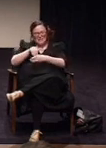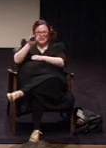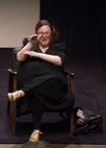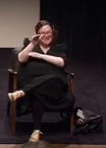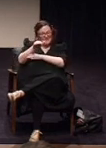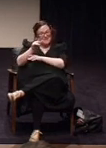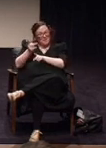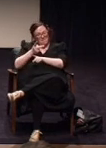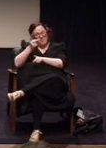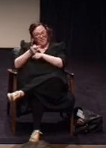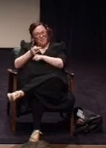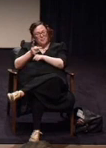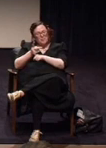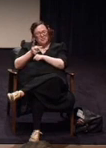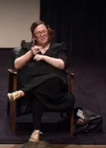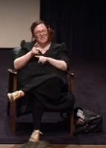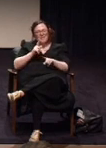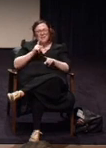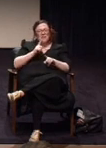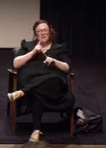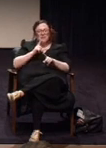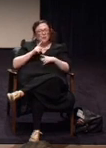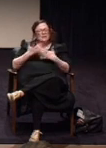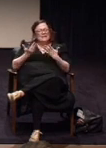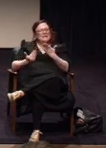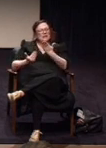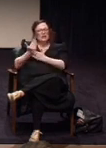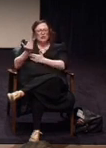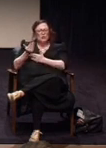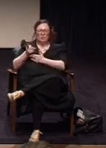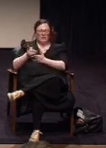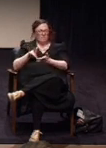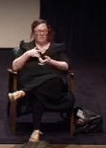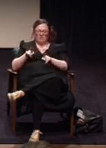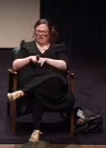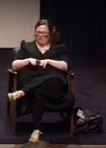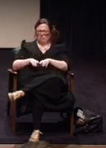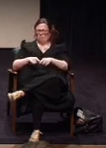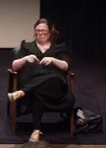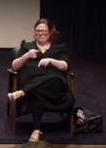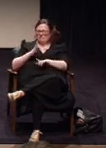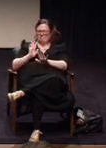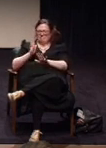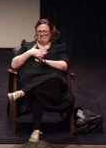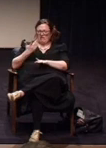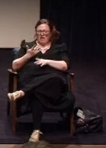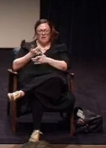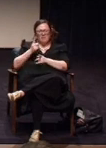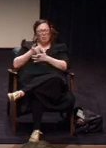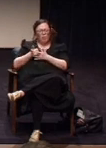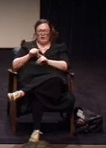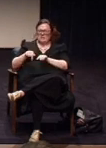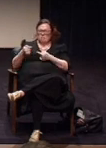external sides, because everything new is a threat and not used to it. So be